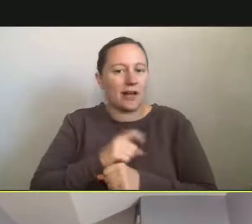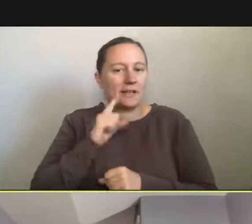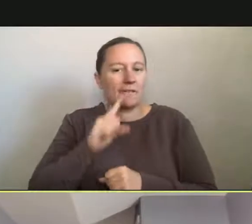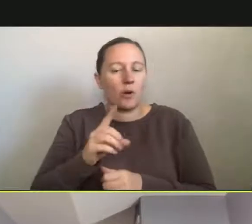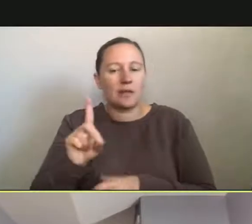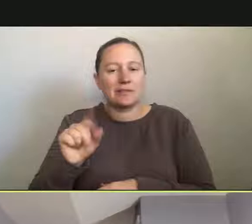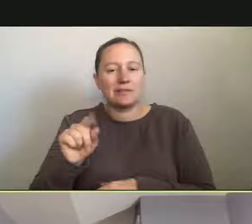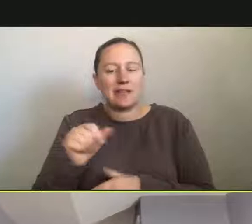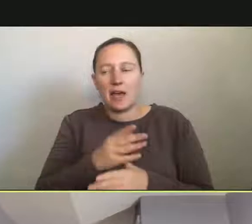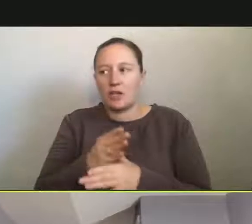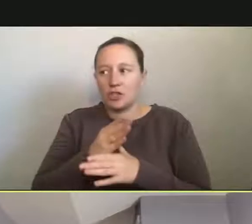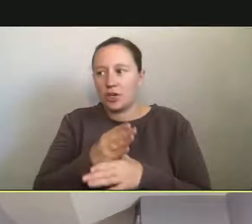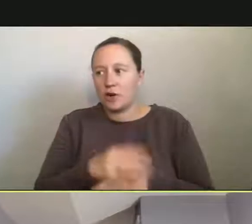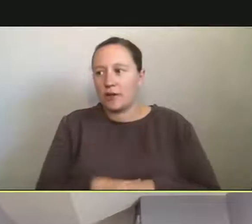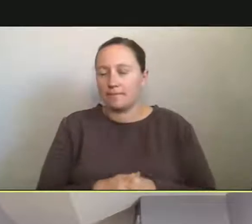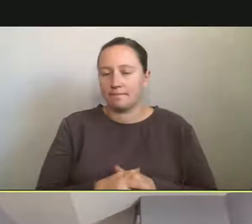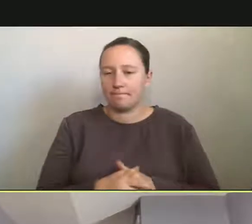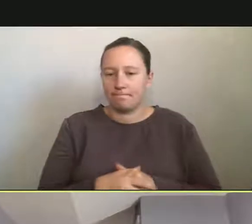sharing.